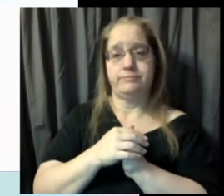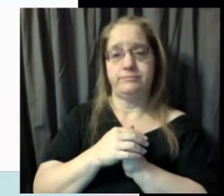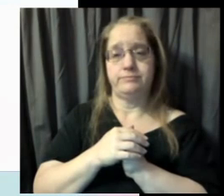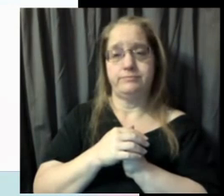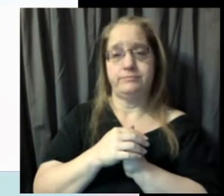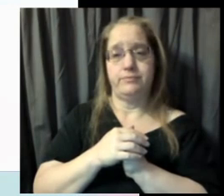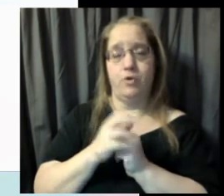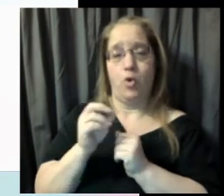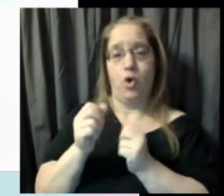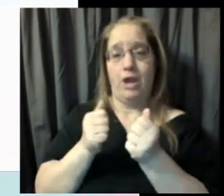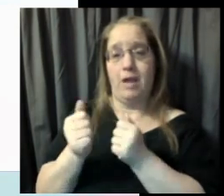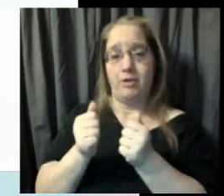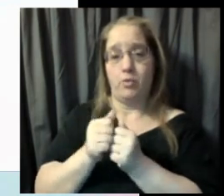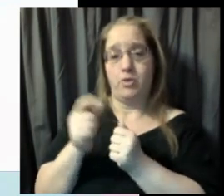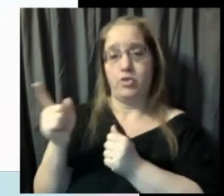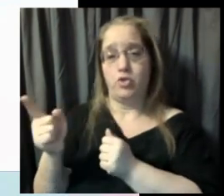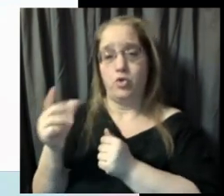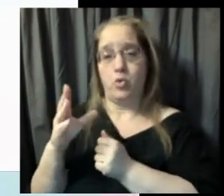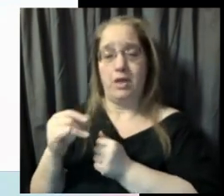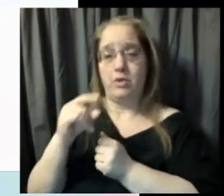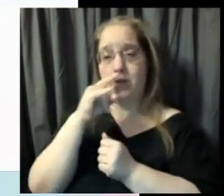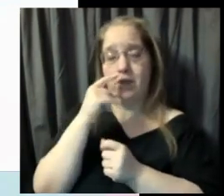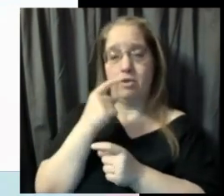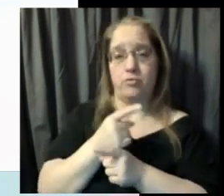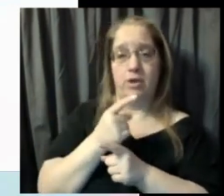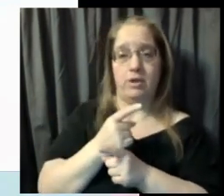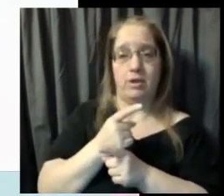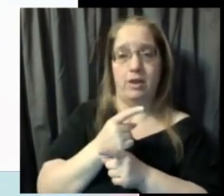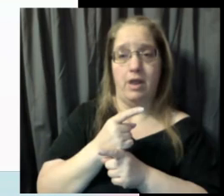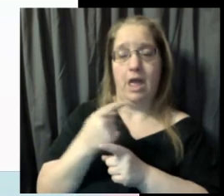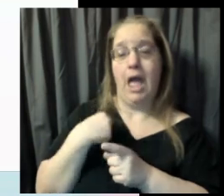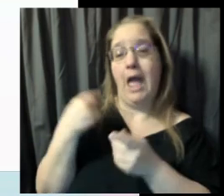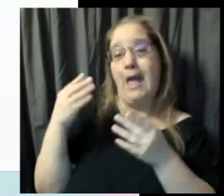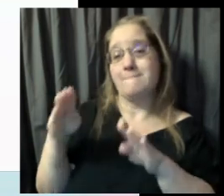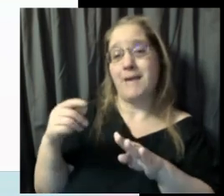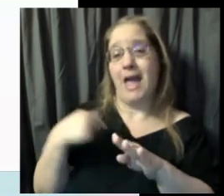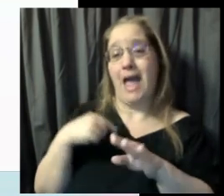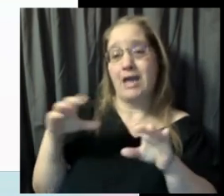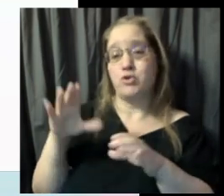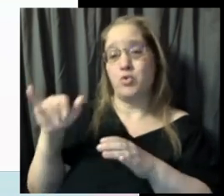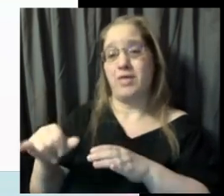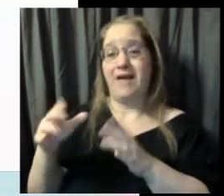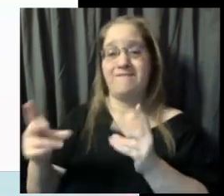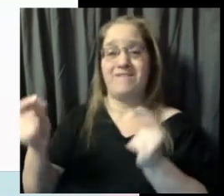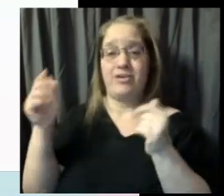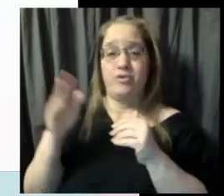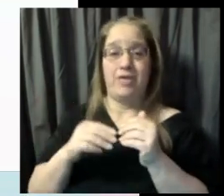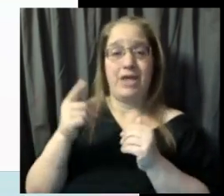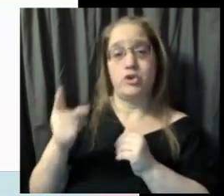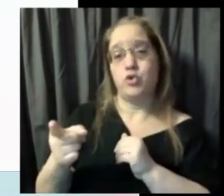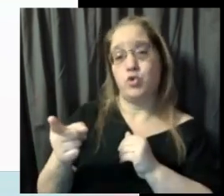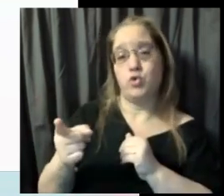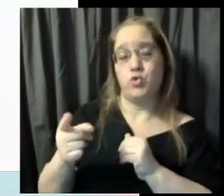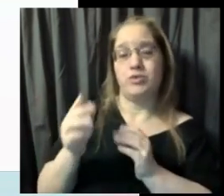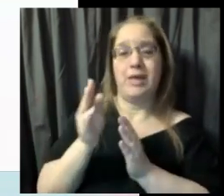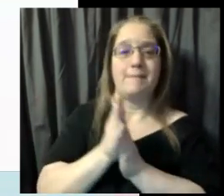Or even like a competition between you and your child, right? Like, I bet you I can do this faster than you. Where is that kind of